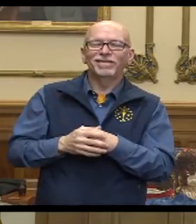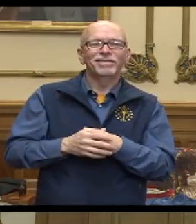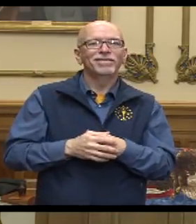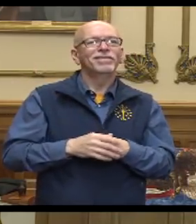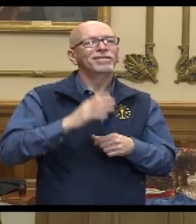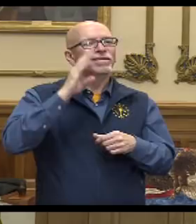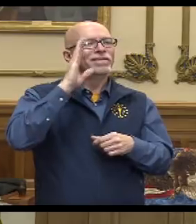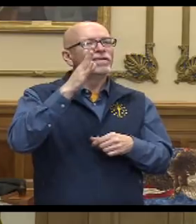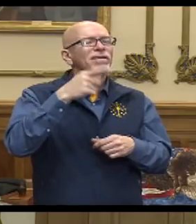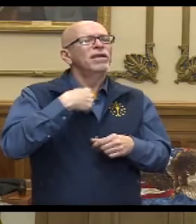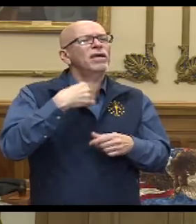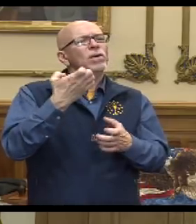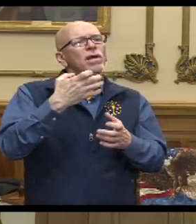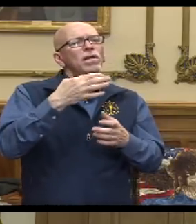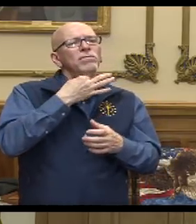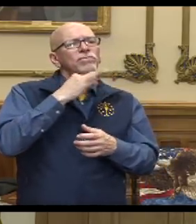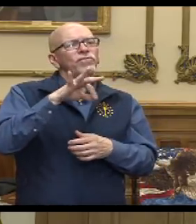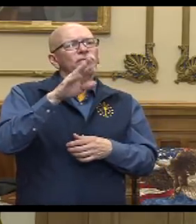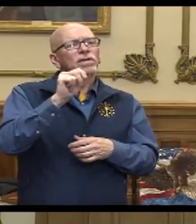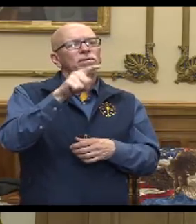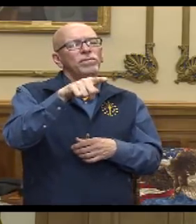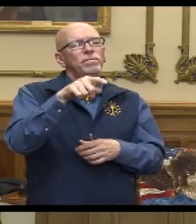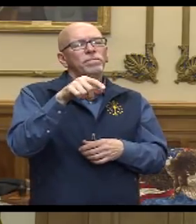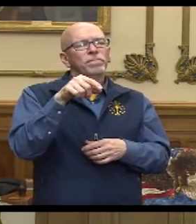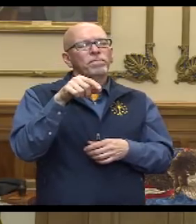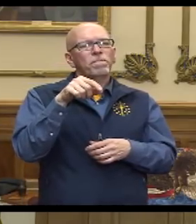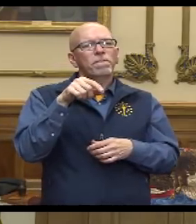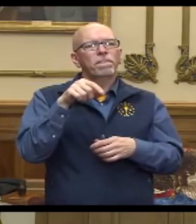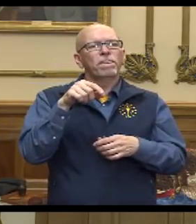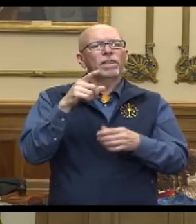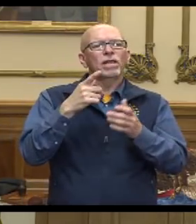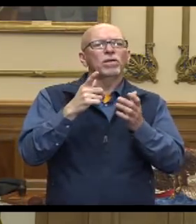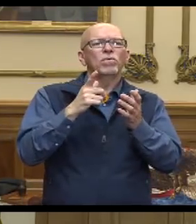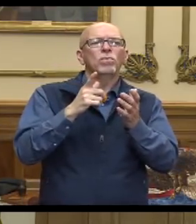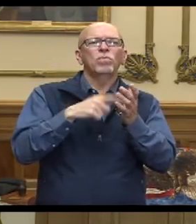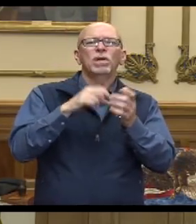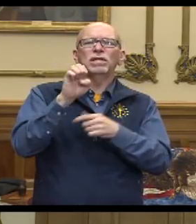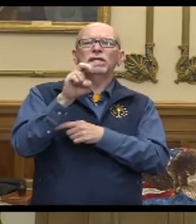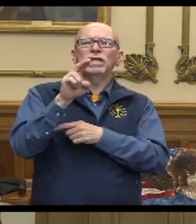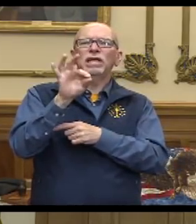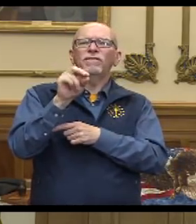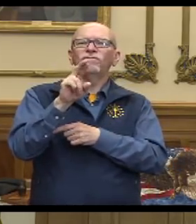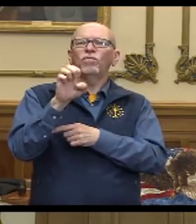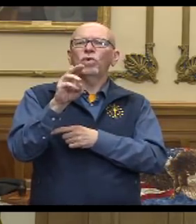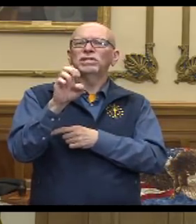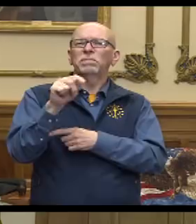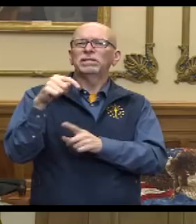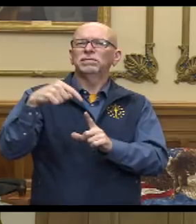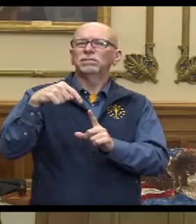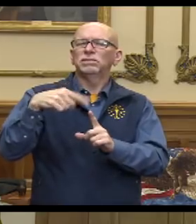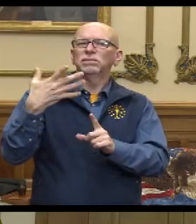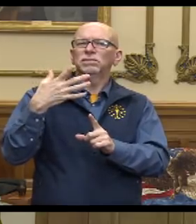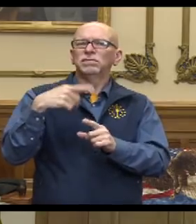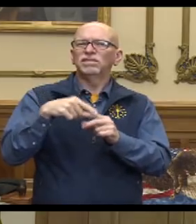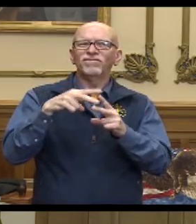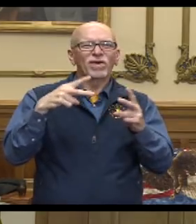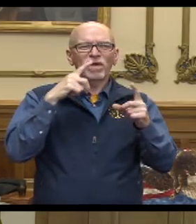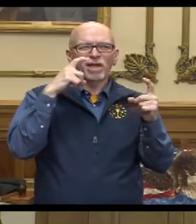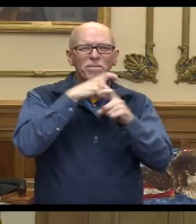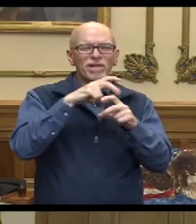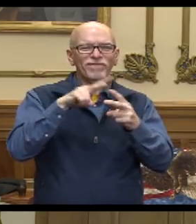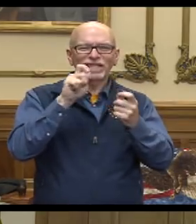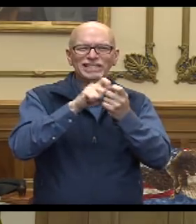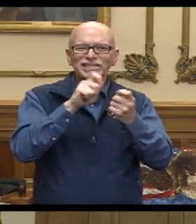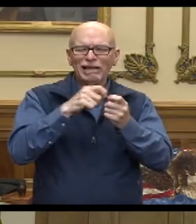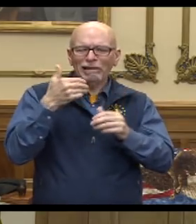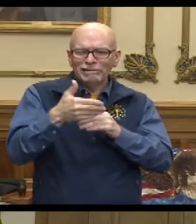Hi, I just wanted to find out, obviously, what is the enforcement of all of this? This is very complicated and